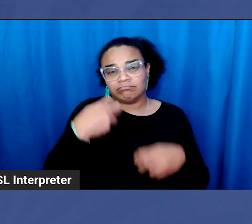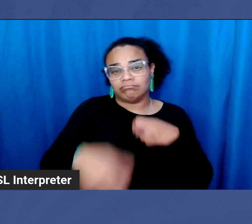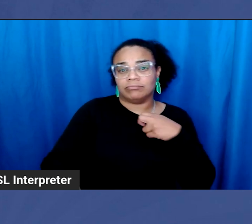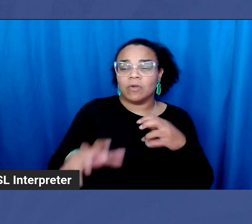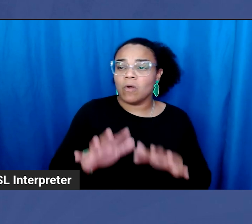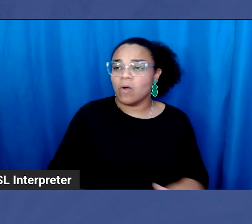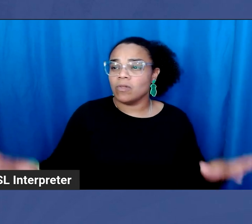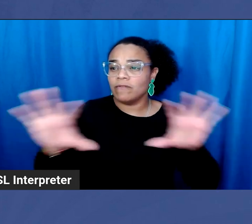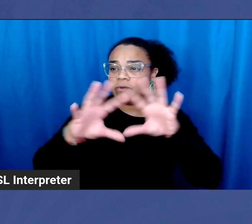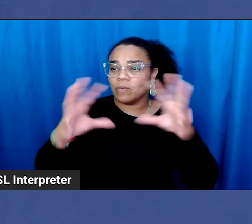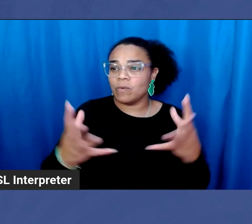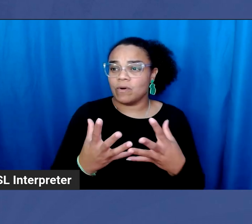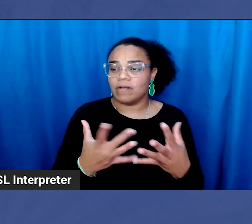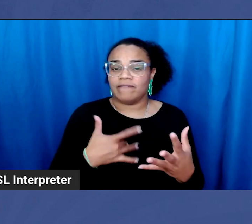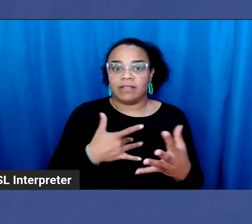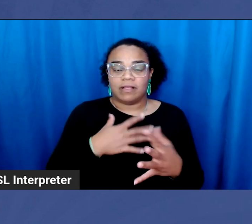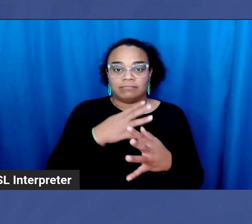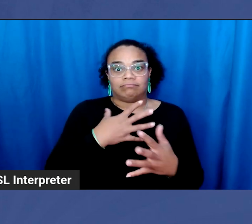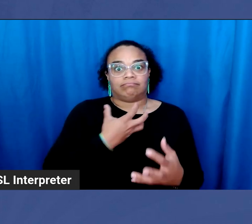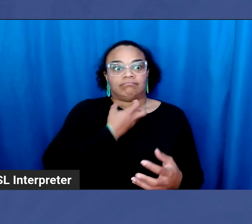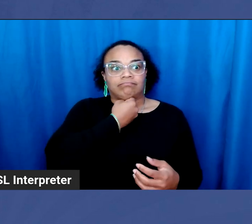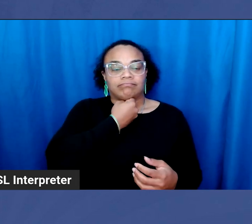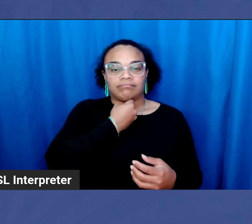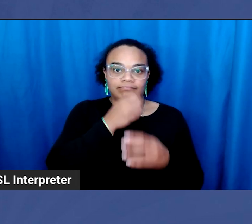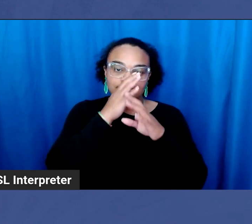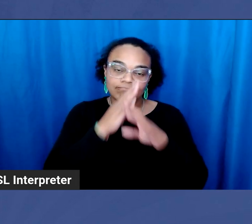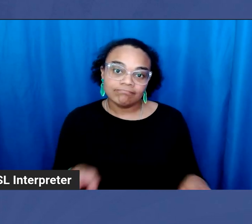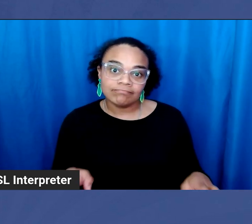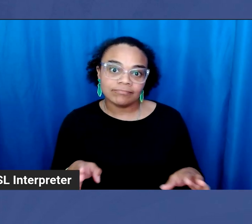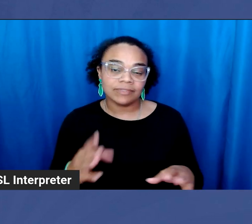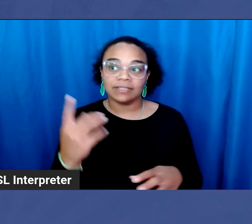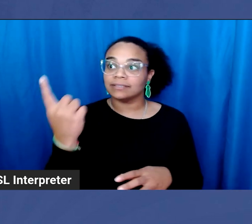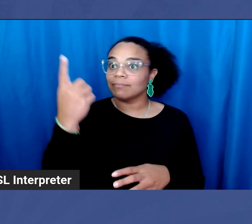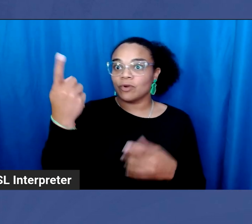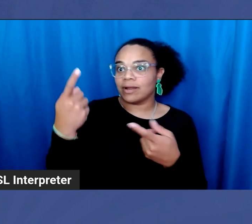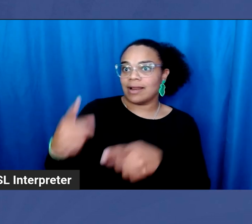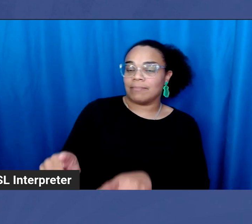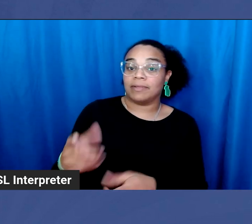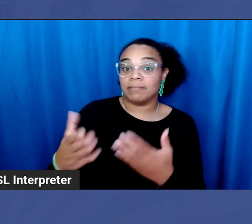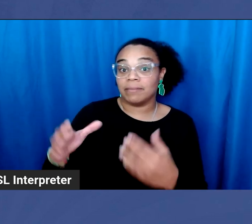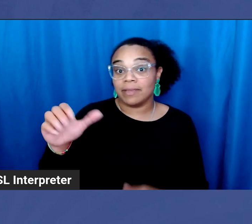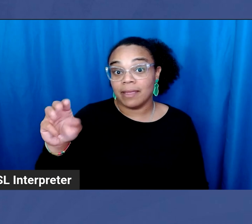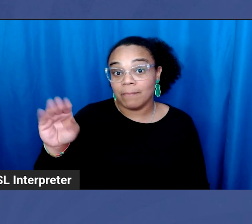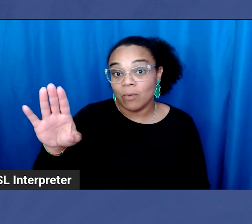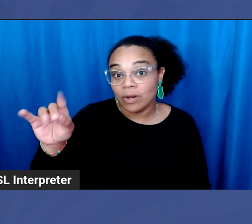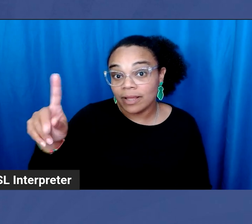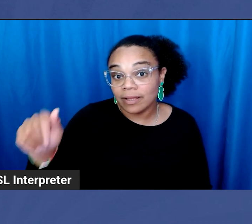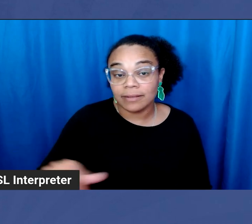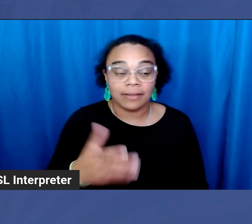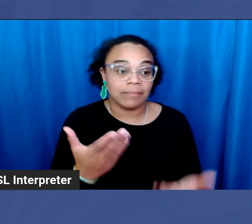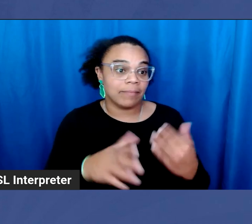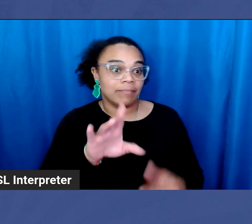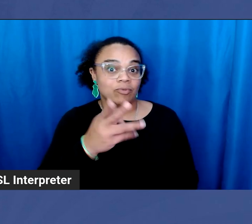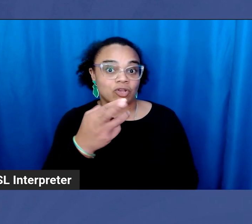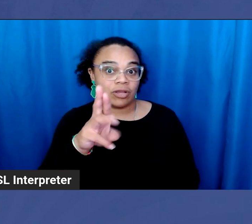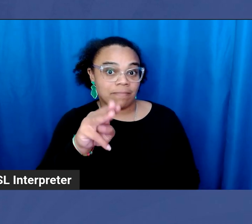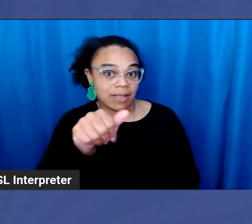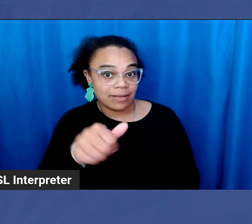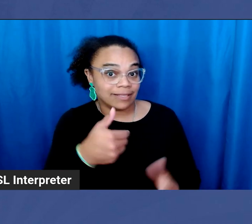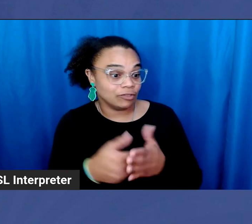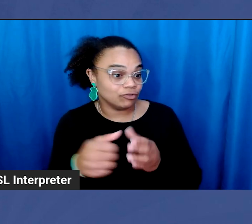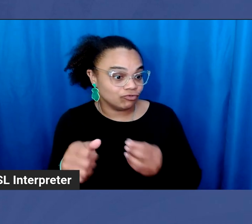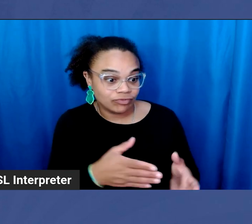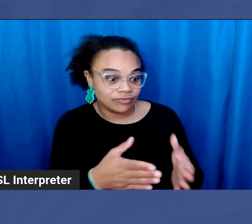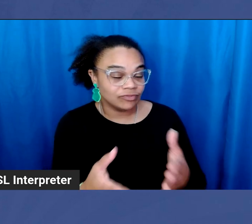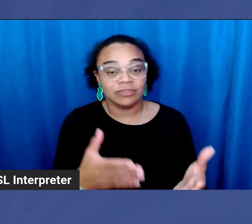horror. Somewhere it happened, maybe at the crossroads in Cambodia, maybe in Burma along the Irrawaddy River,